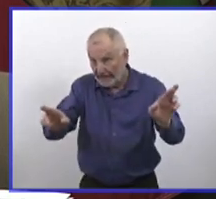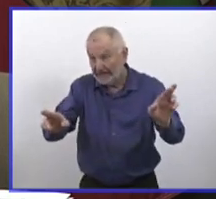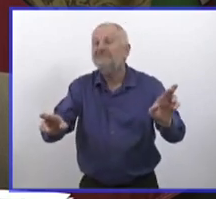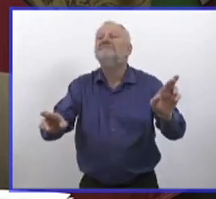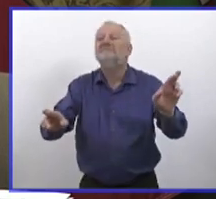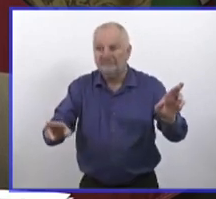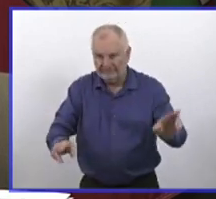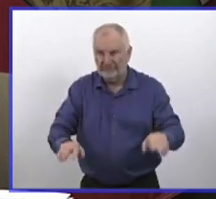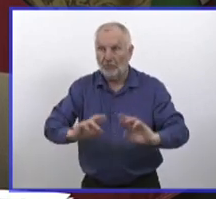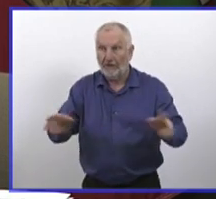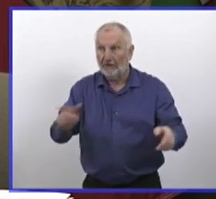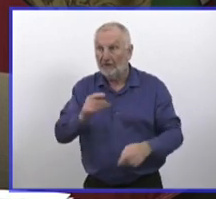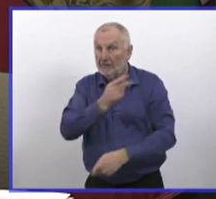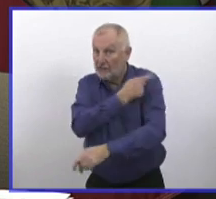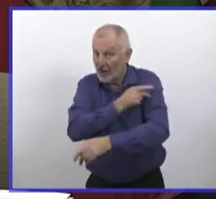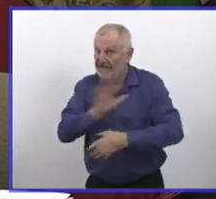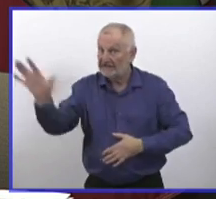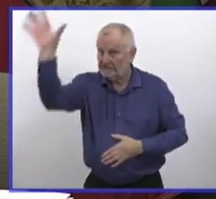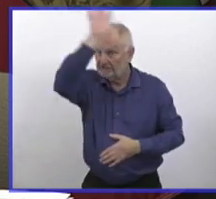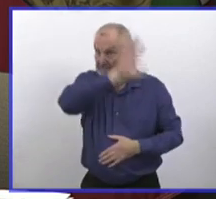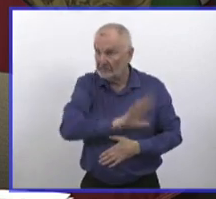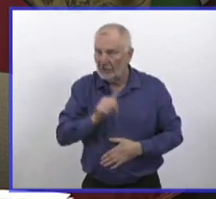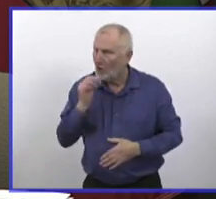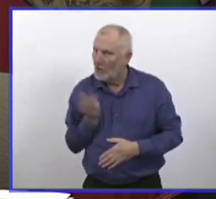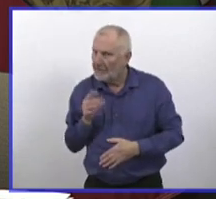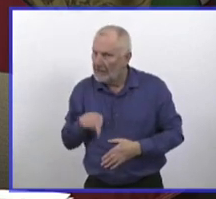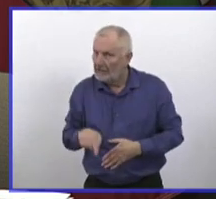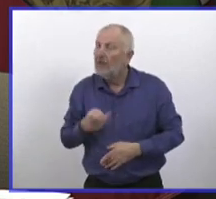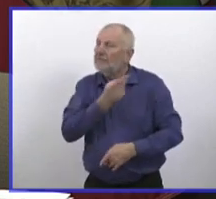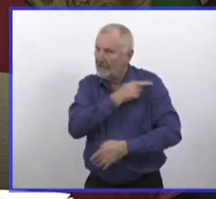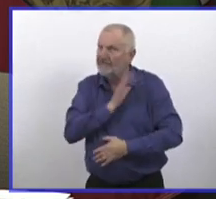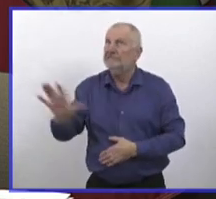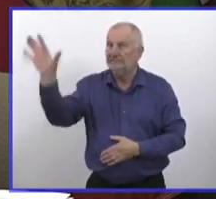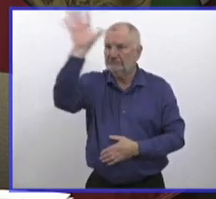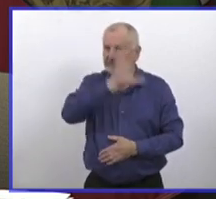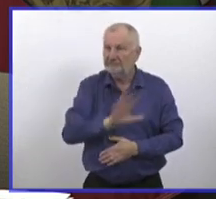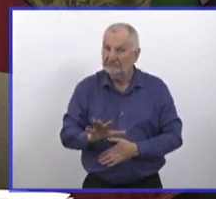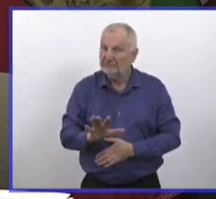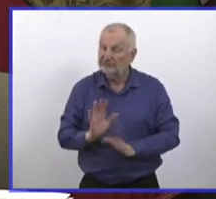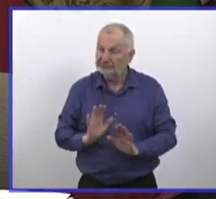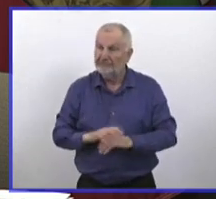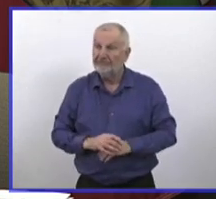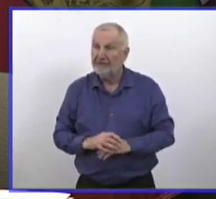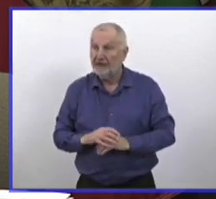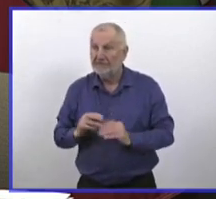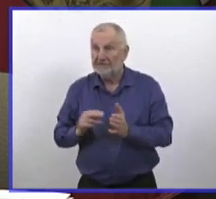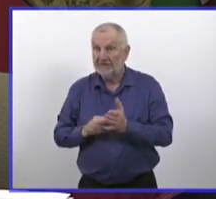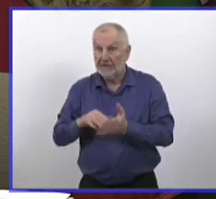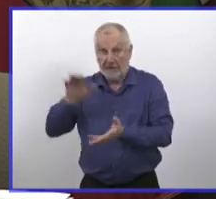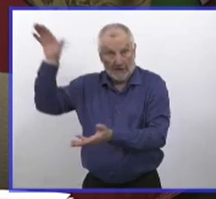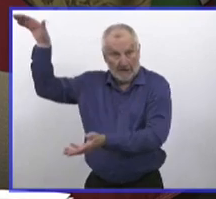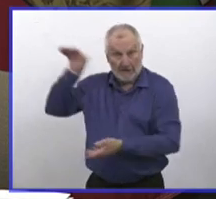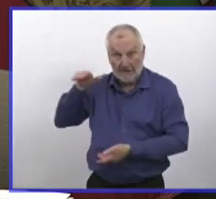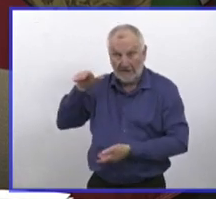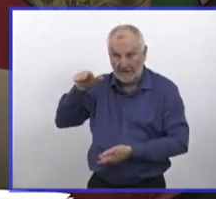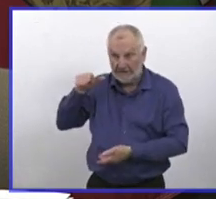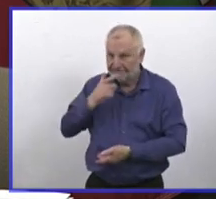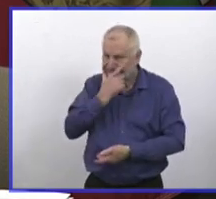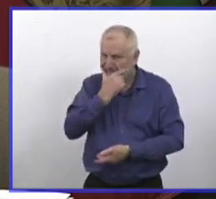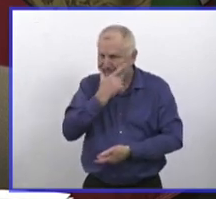in a way that matches our population. And so we landed on a figure ranging between 50 and 200